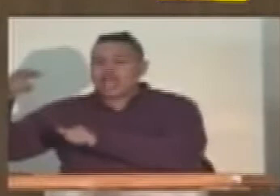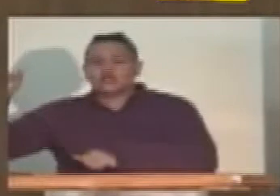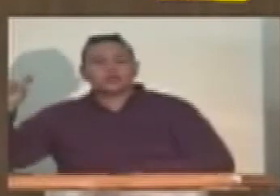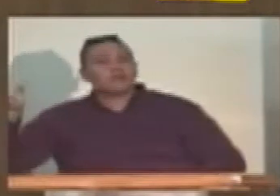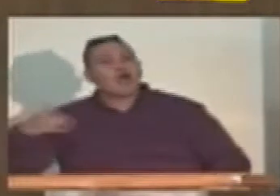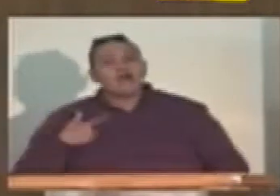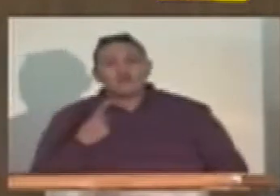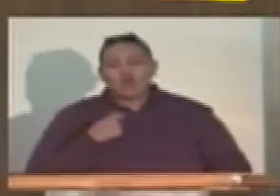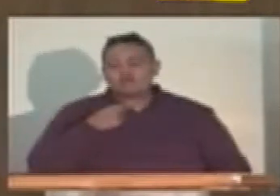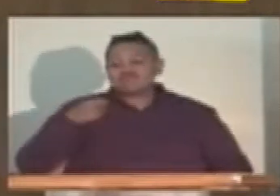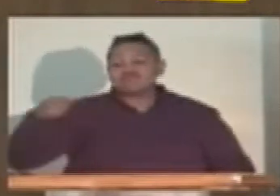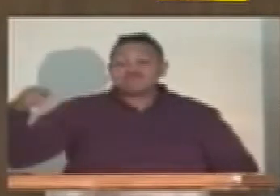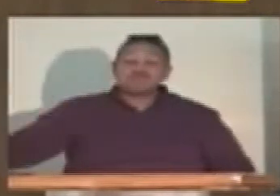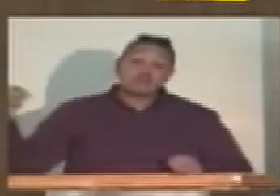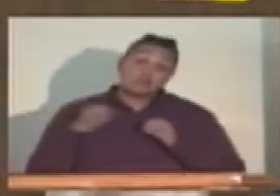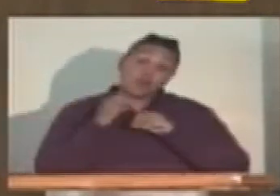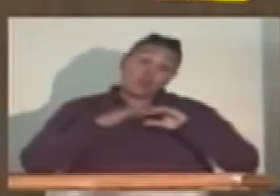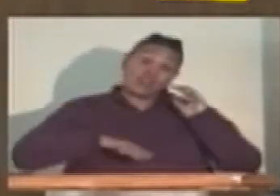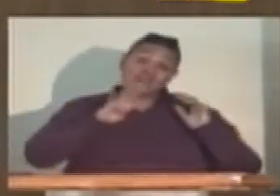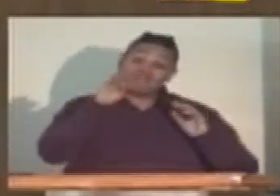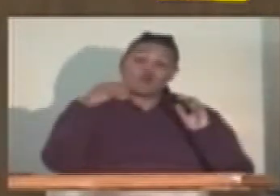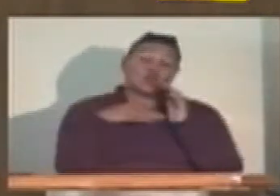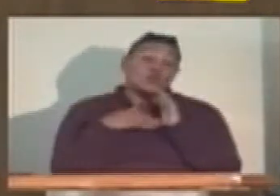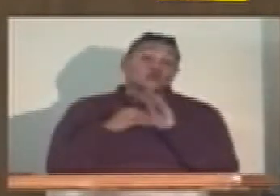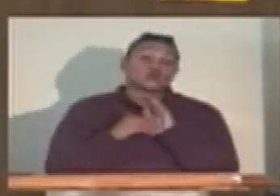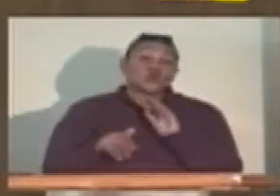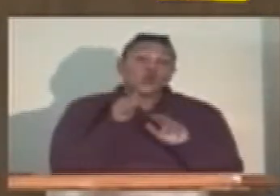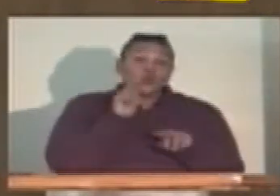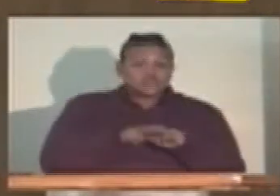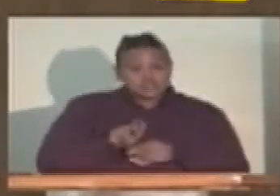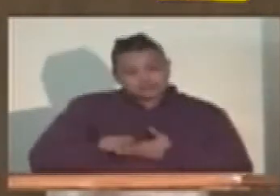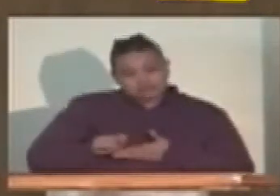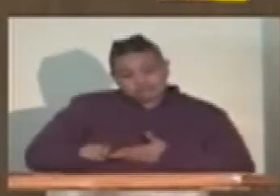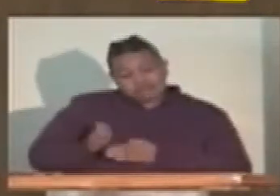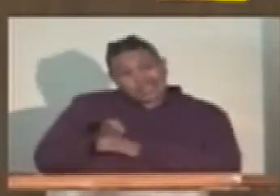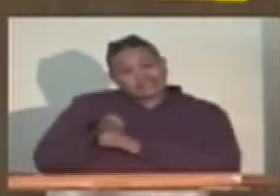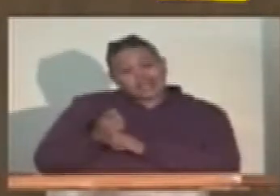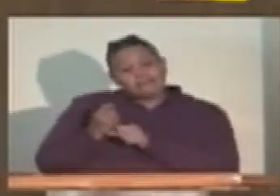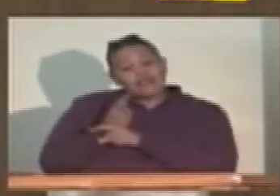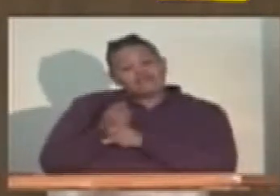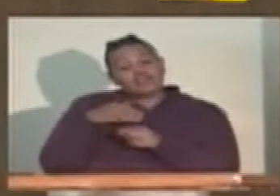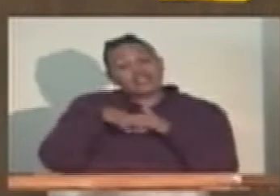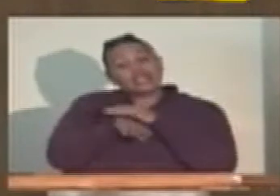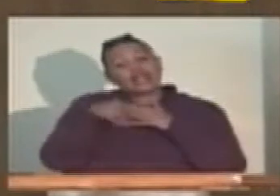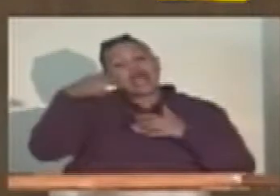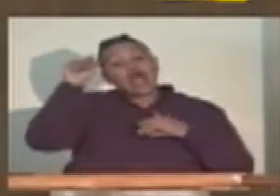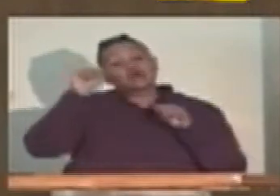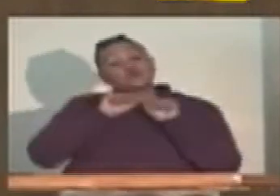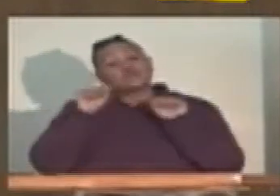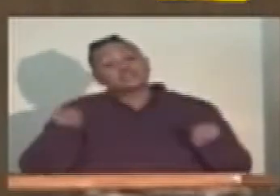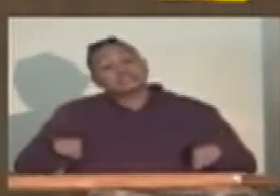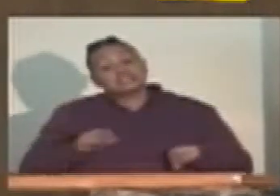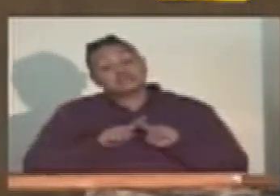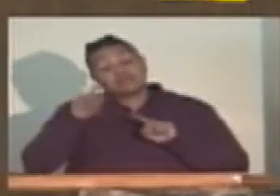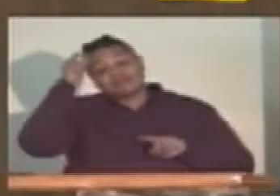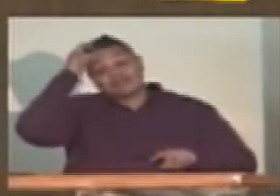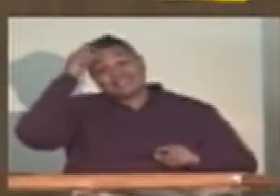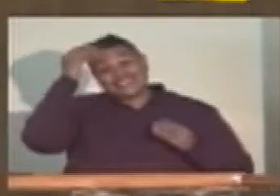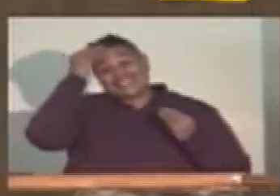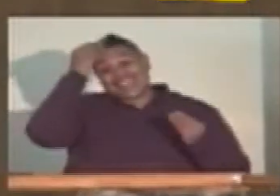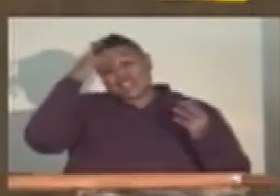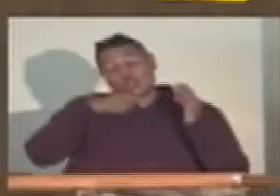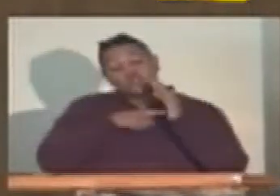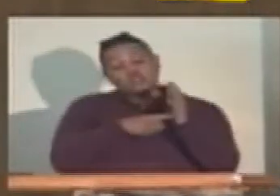more than 40,000 students who sit the GSAT each year get into the high school system. However, data show